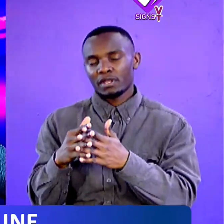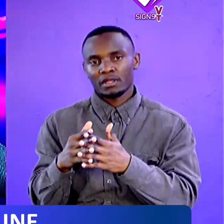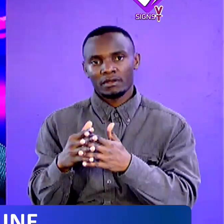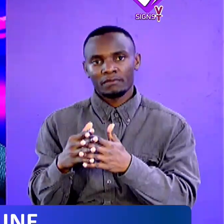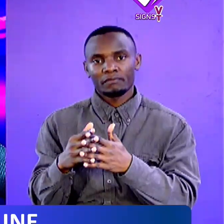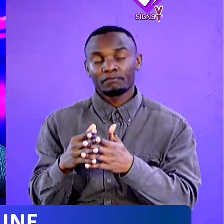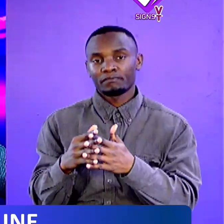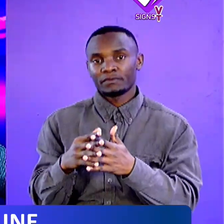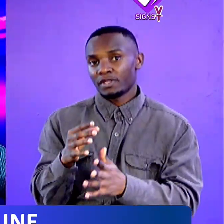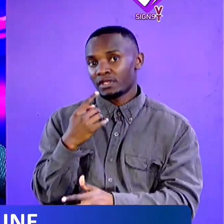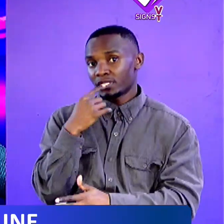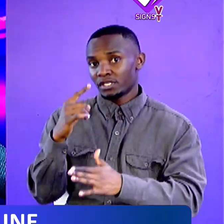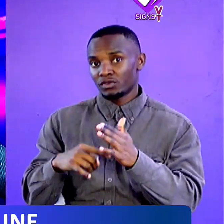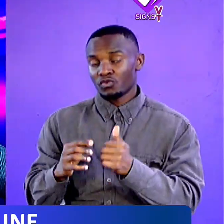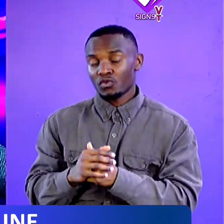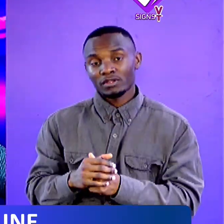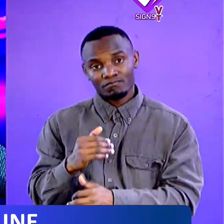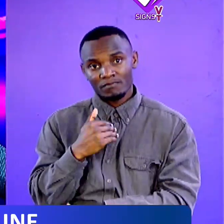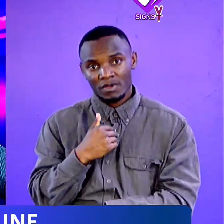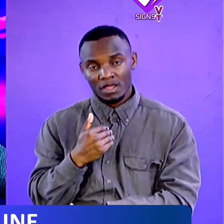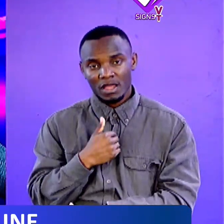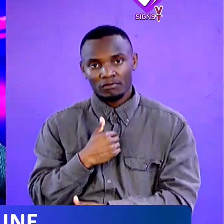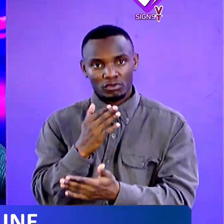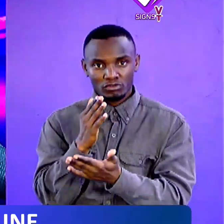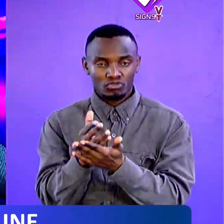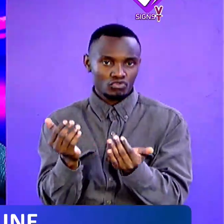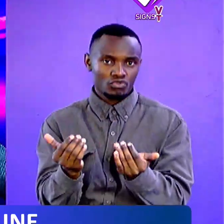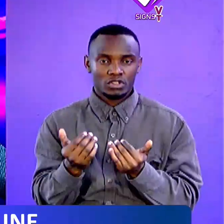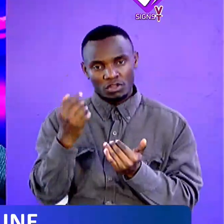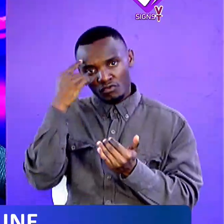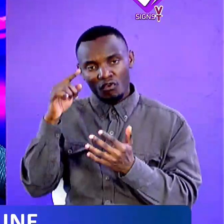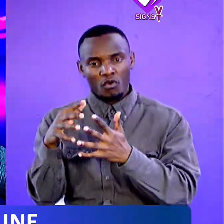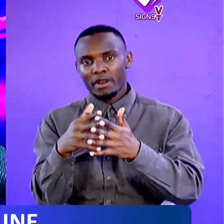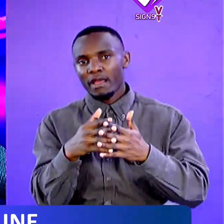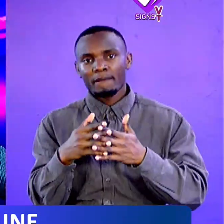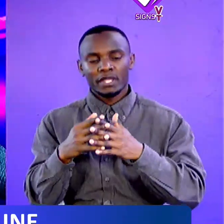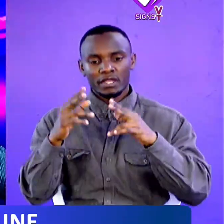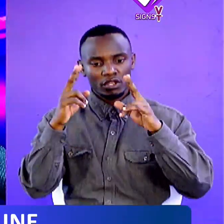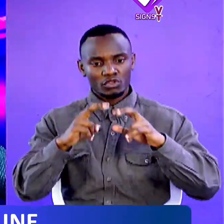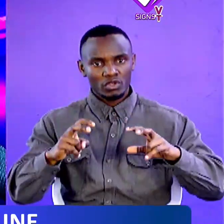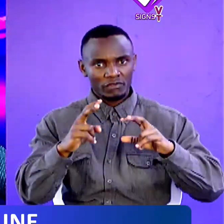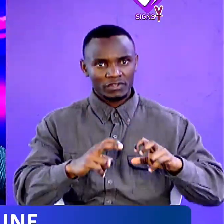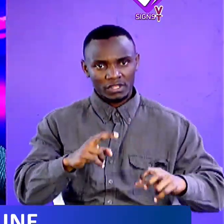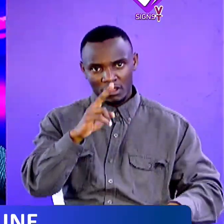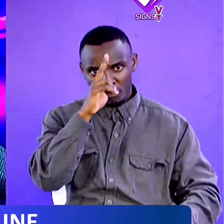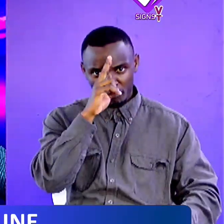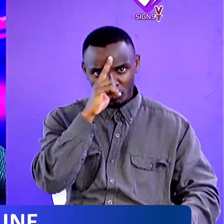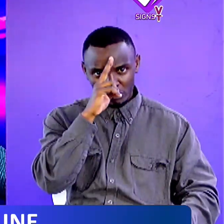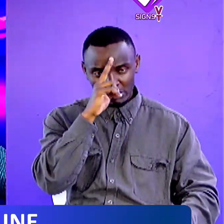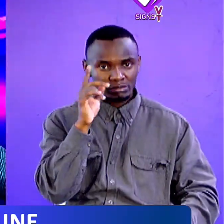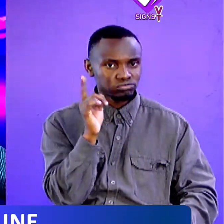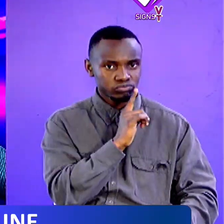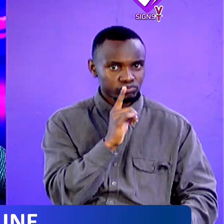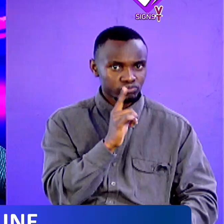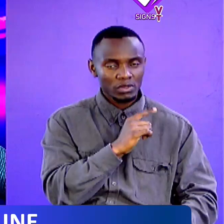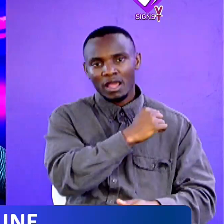leader said there is a legitimate need for the United States to investigate police brutality, abductions, torture,